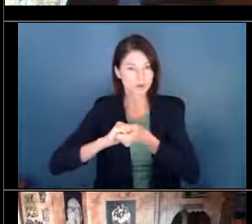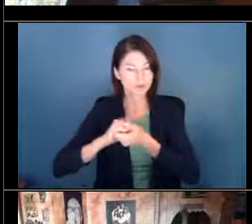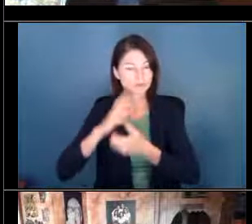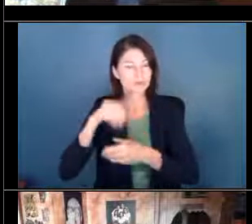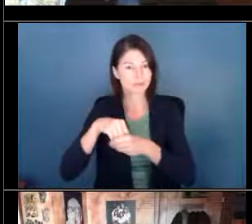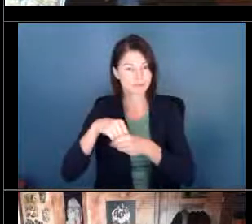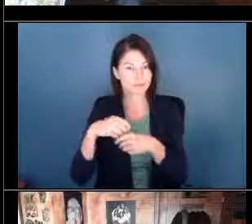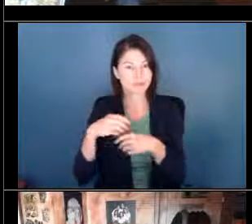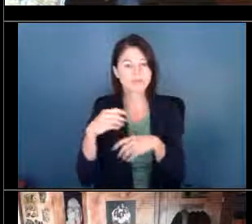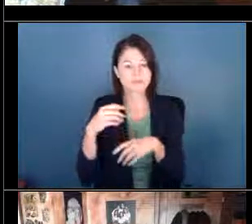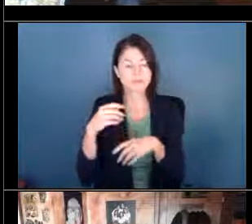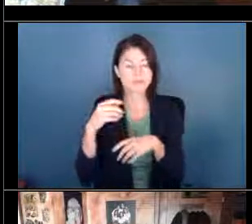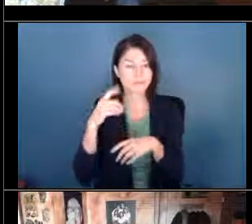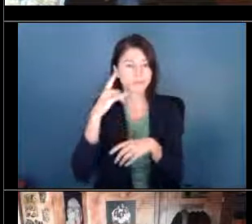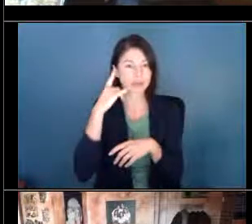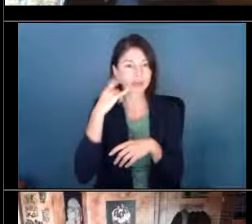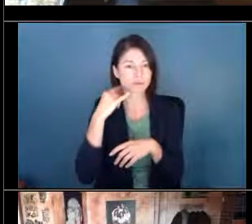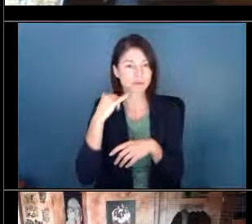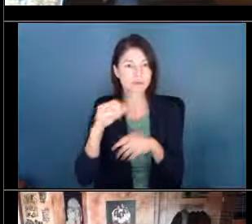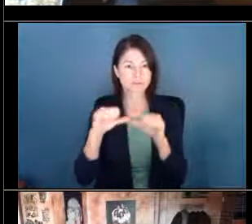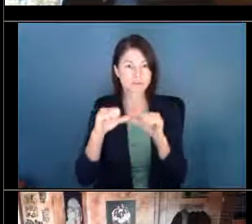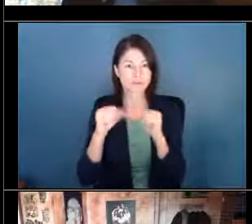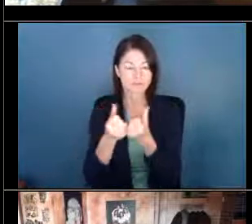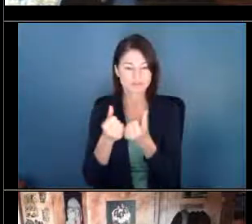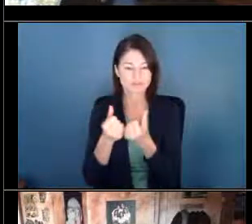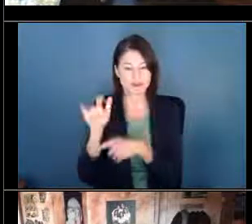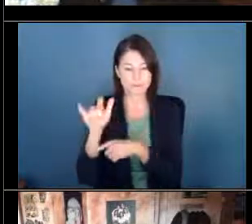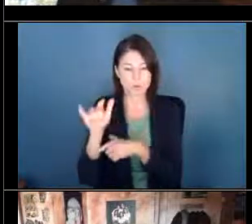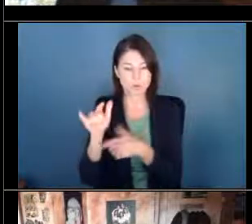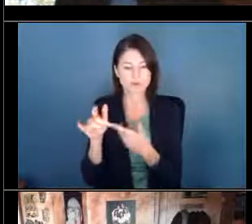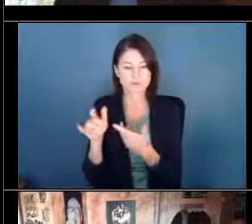Association of California Airports, to see if they can kind of help